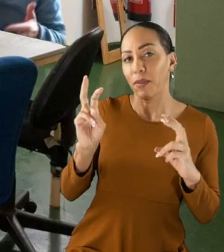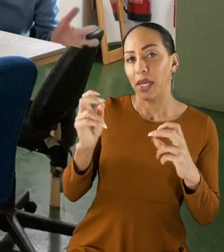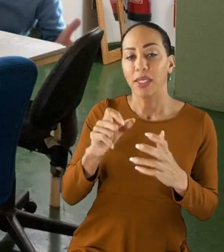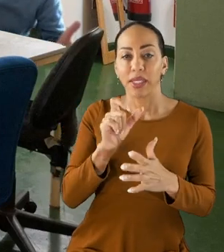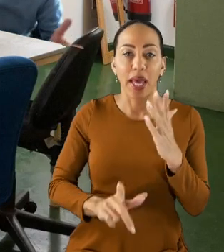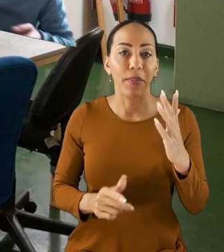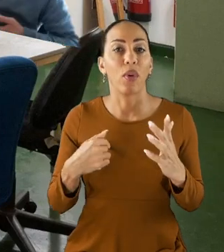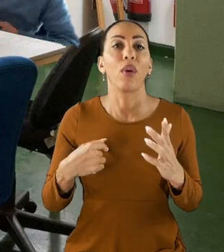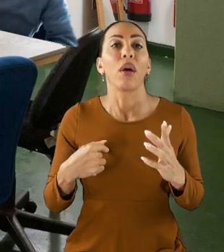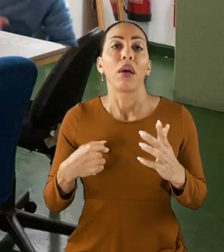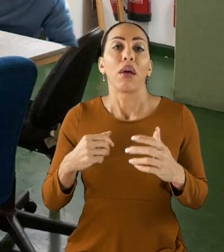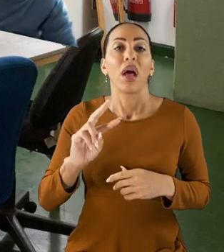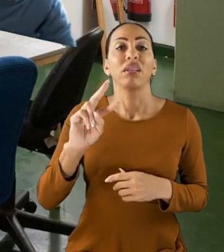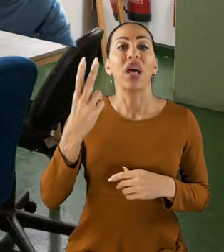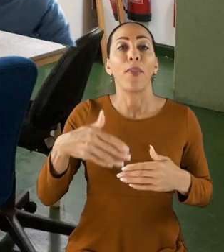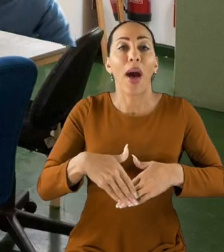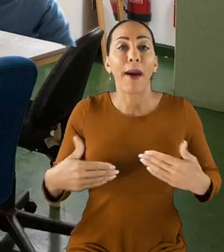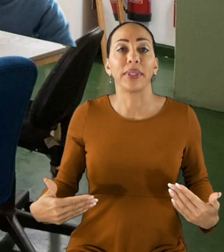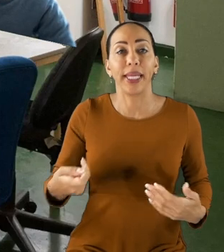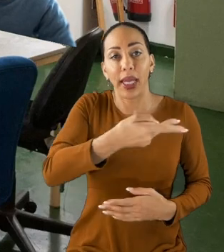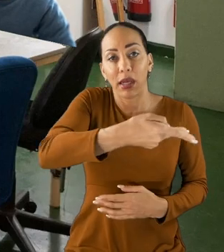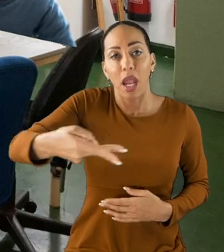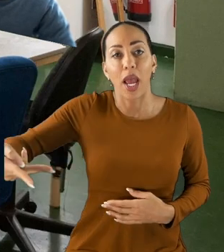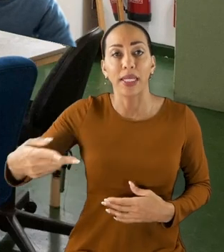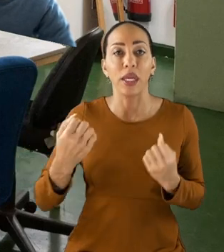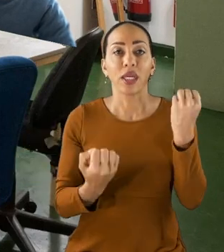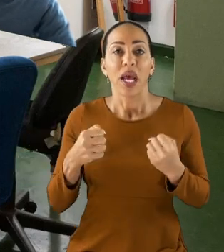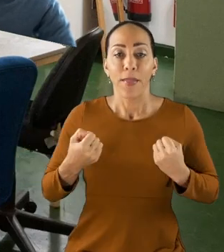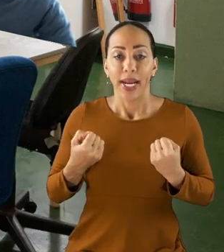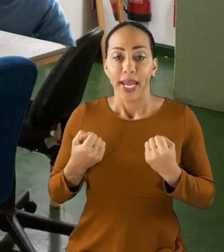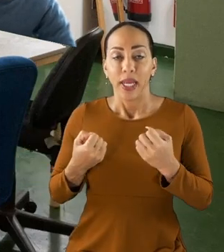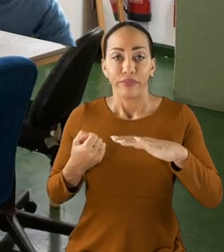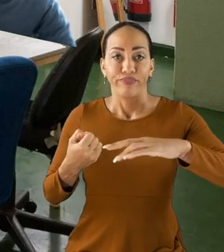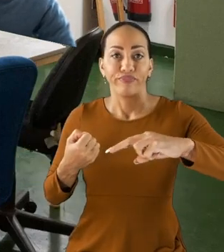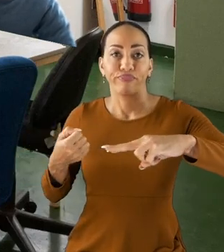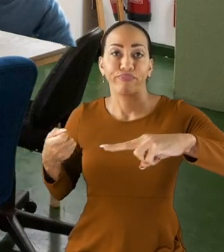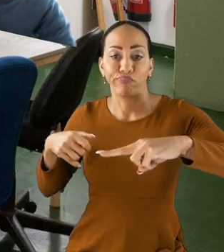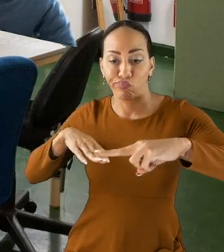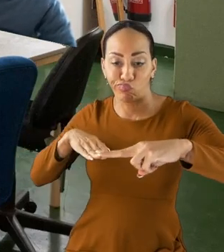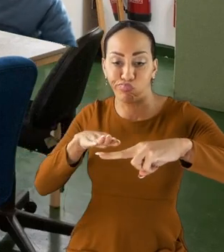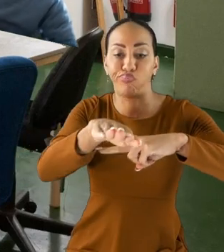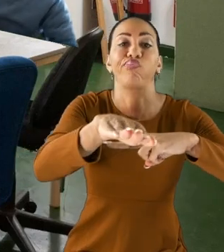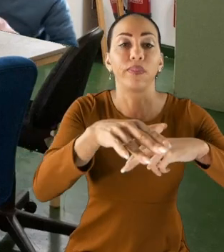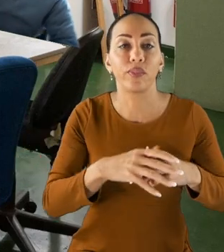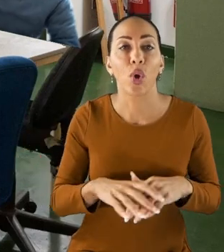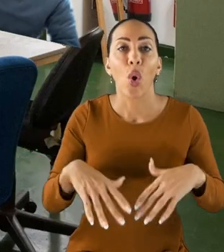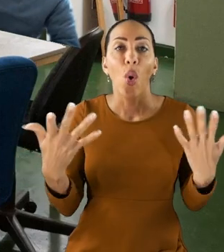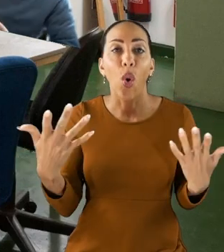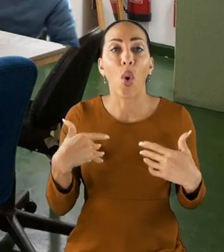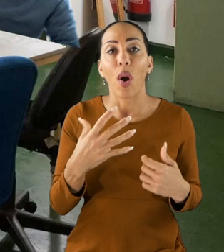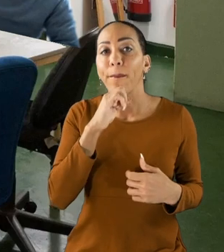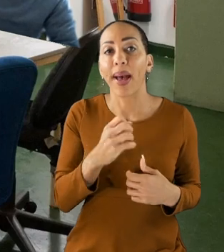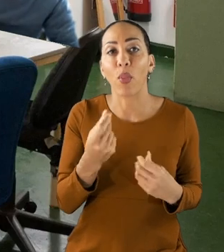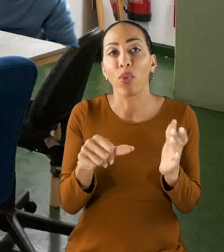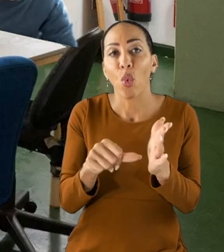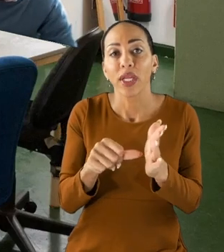and after. That was it. That was all it was. Or nailing a man with a wooden leg, his leg to the floor, so he went